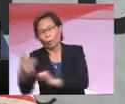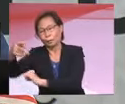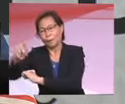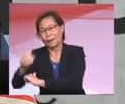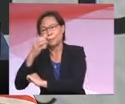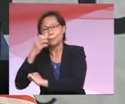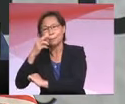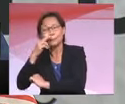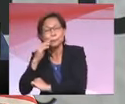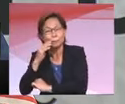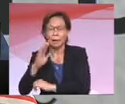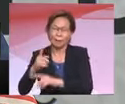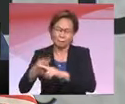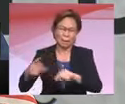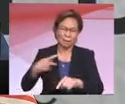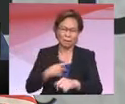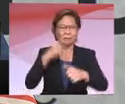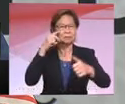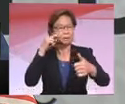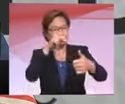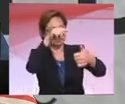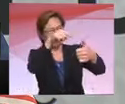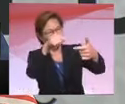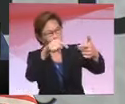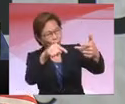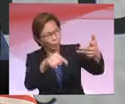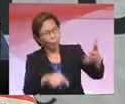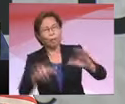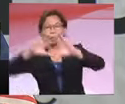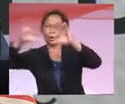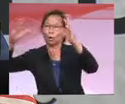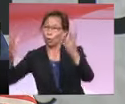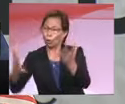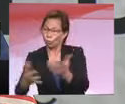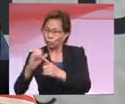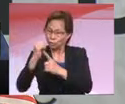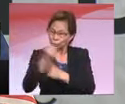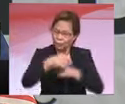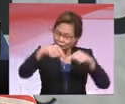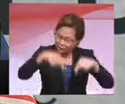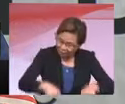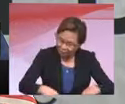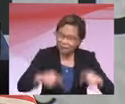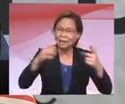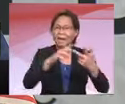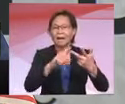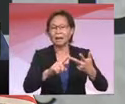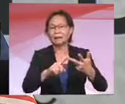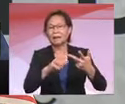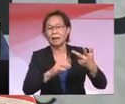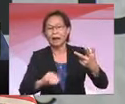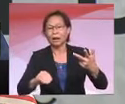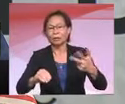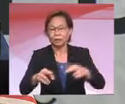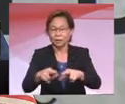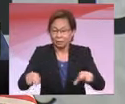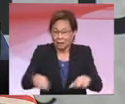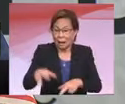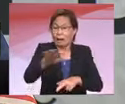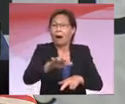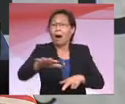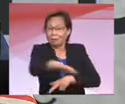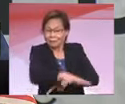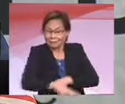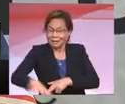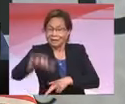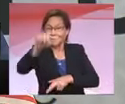Minister, but certainly we look into factors, the global situation, local situation, and even our regional situation